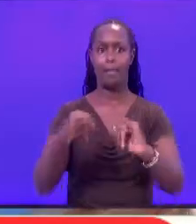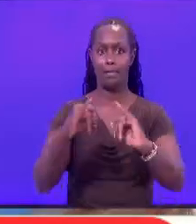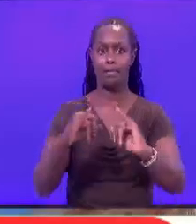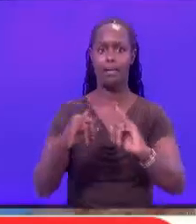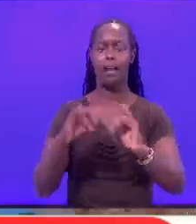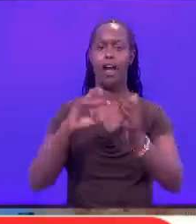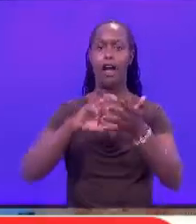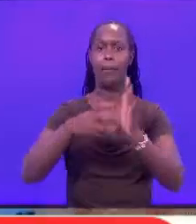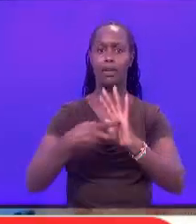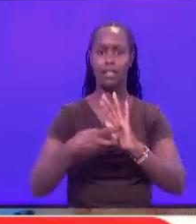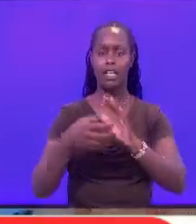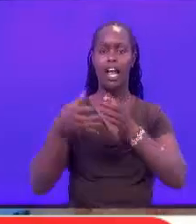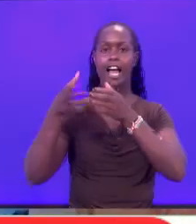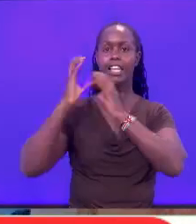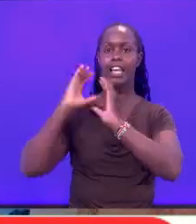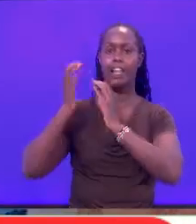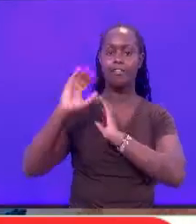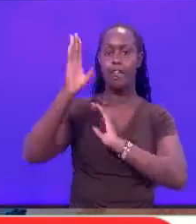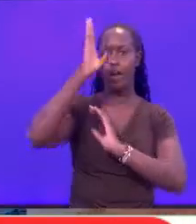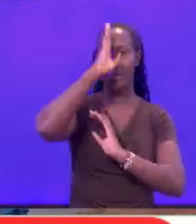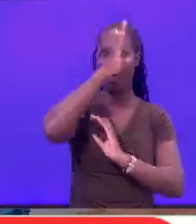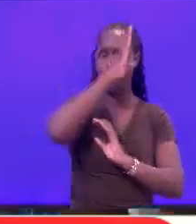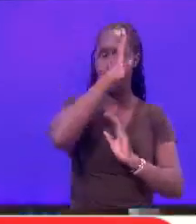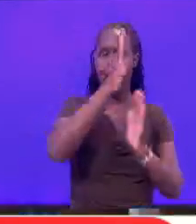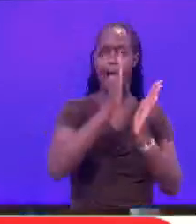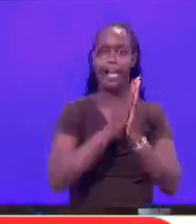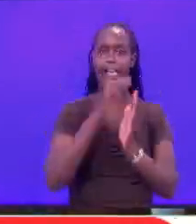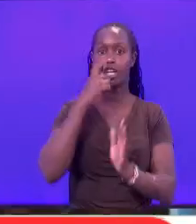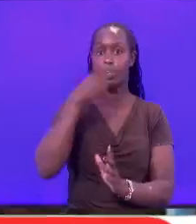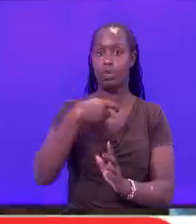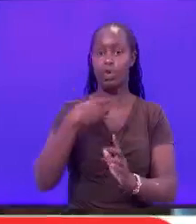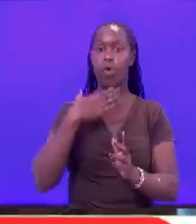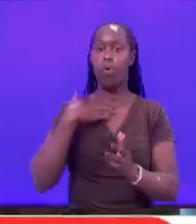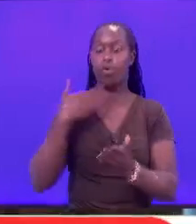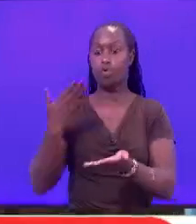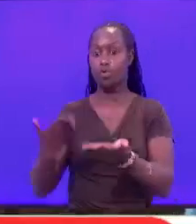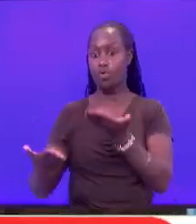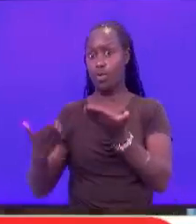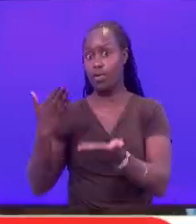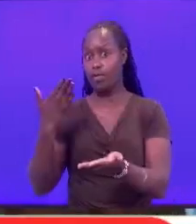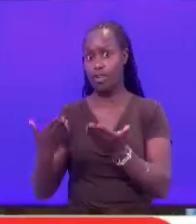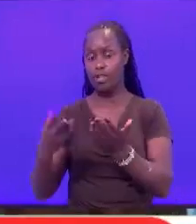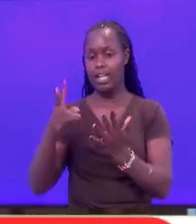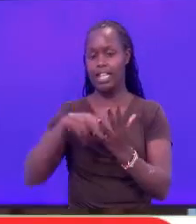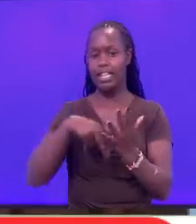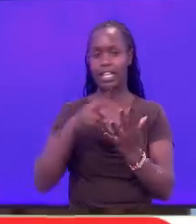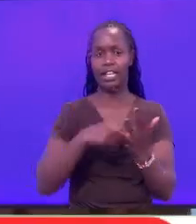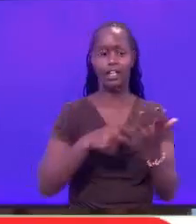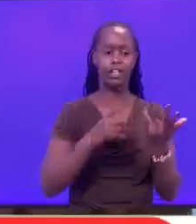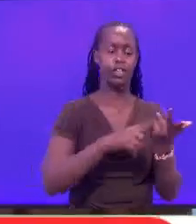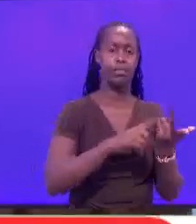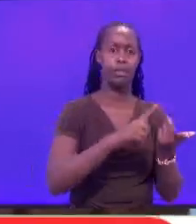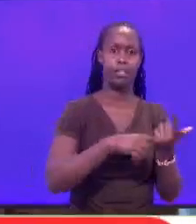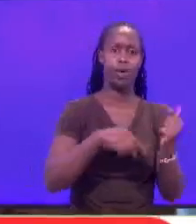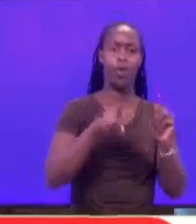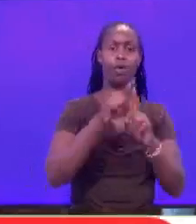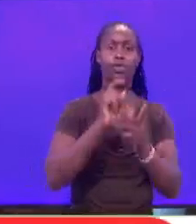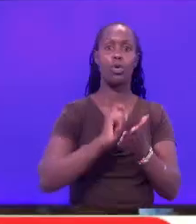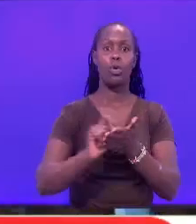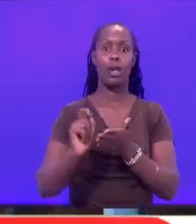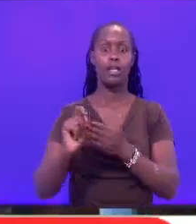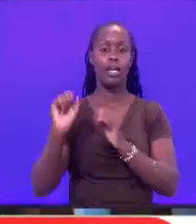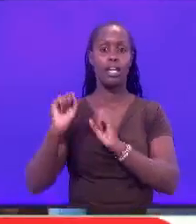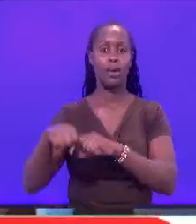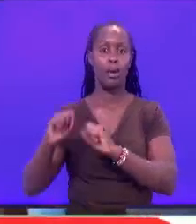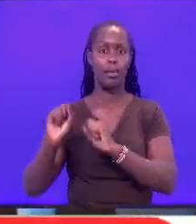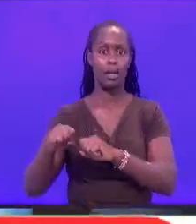Kilifi, Bungoma and Kitui counties to evaluate the reading, numeracy and writing capabilities among